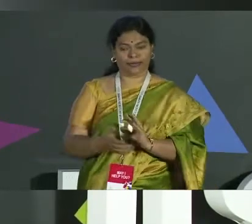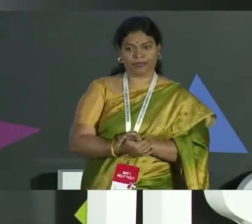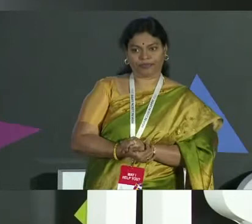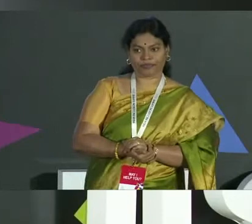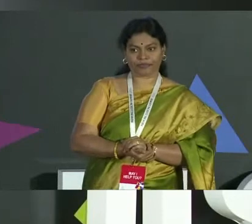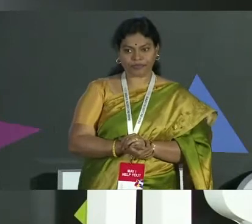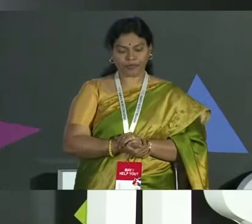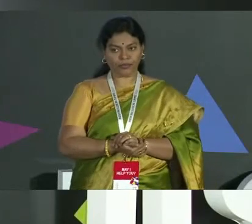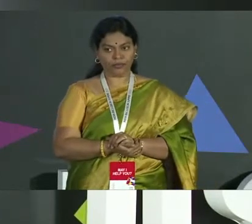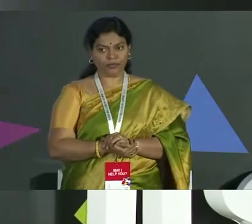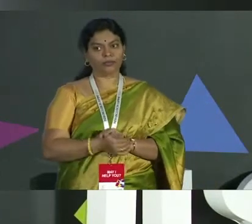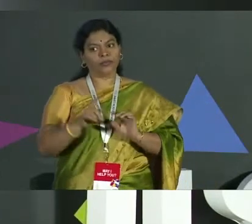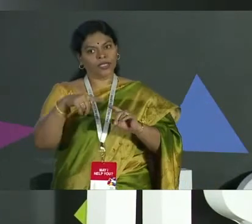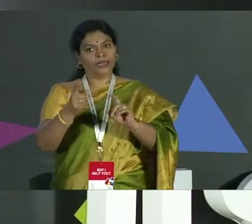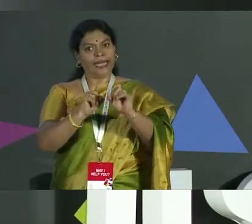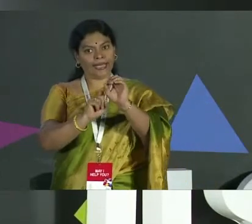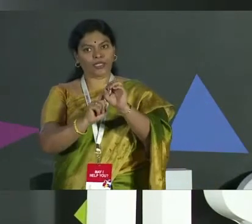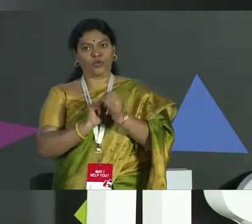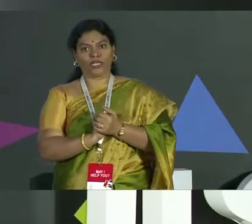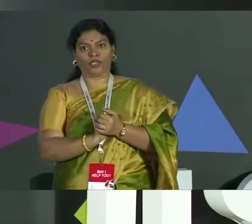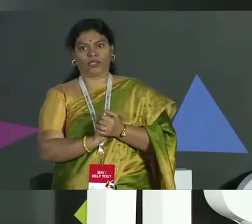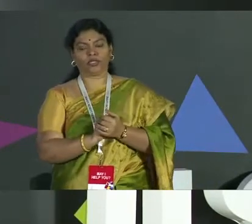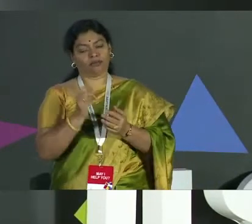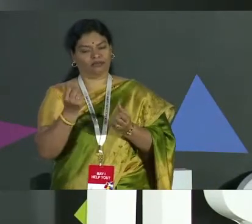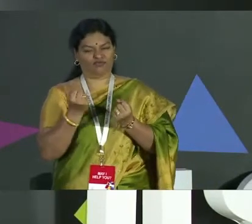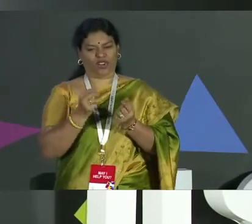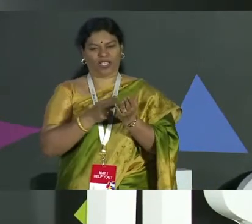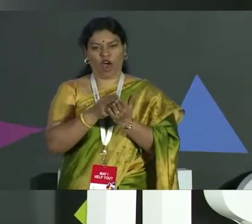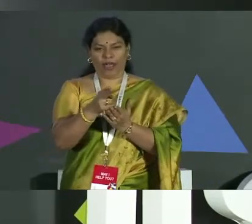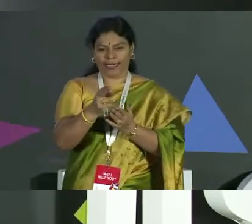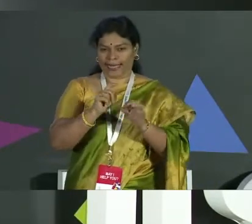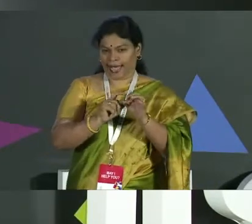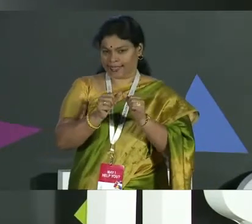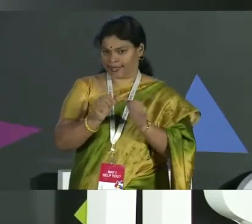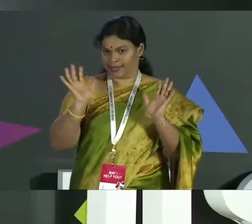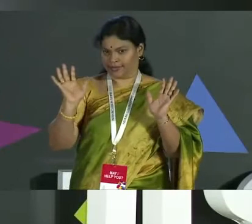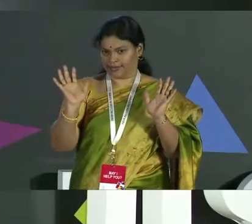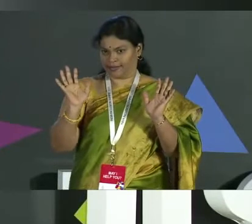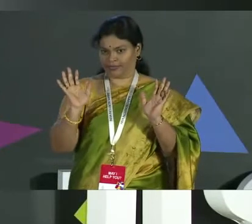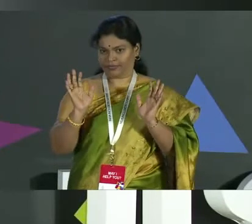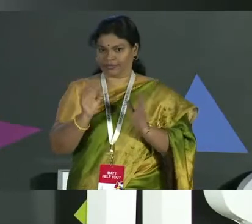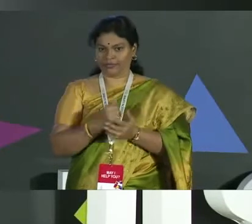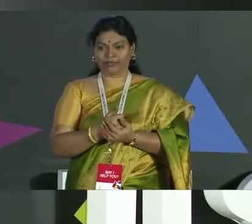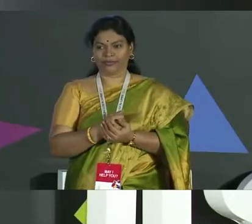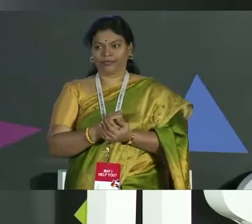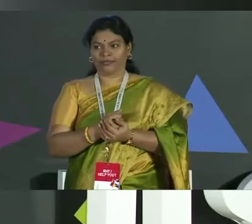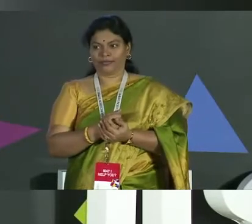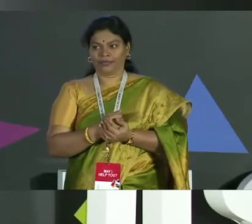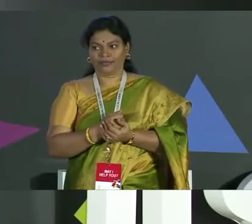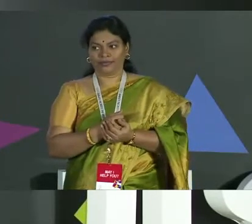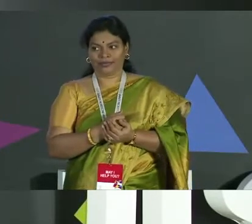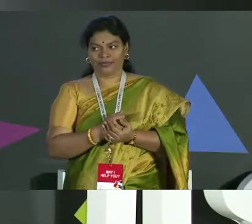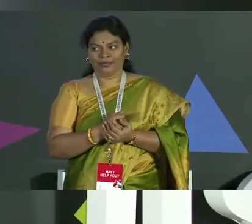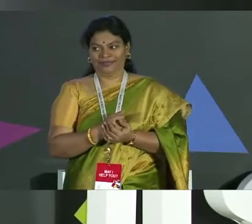So, Amish, I'm going to ask you the next question and you have to give an honest answer, okay? And we will probably, you guys can tweet it, okay? Because I don't think he